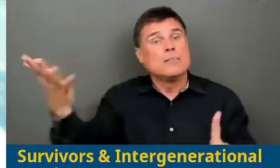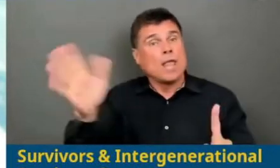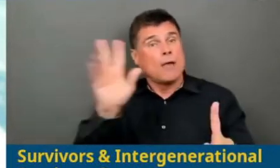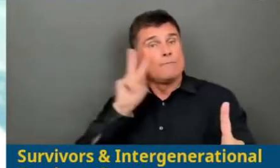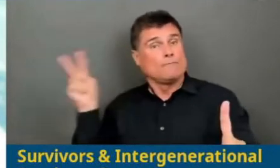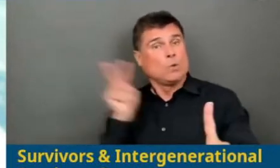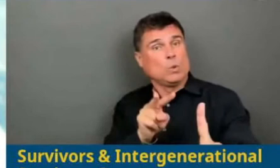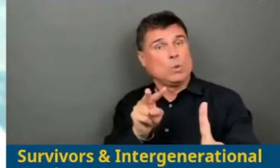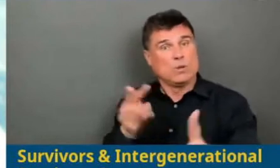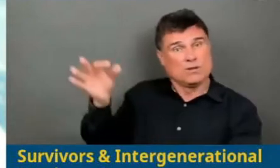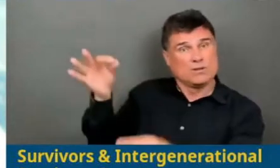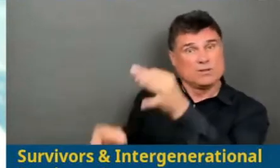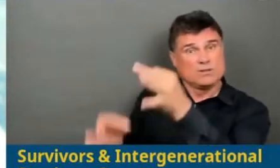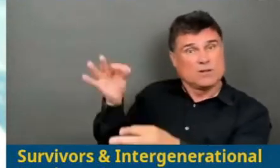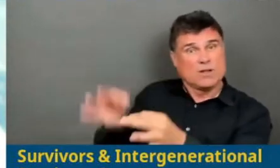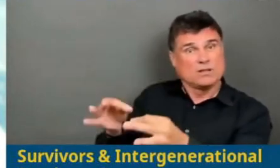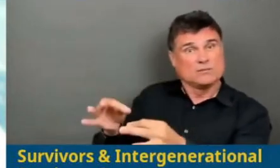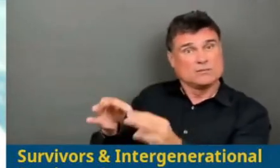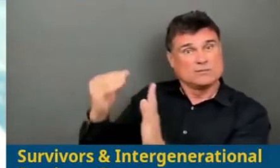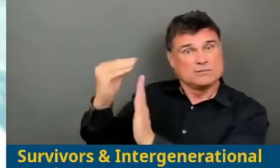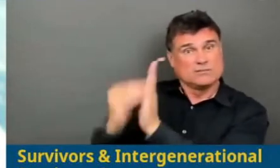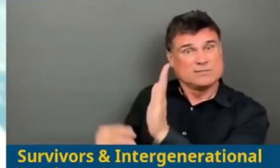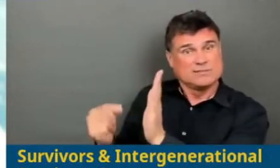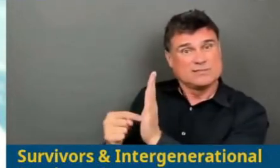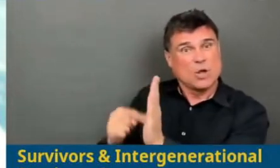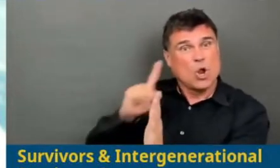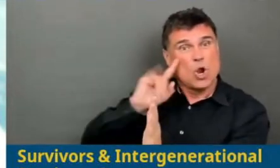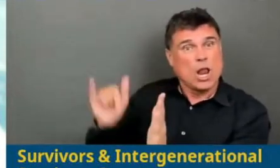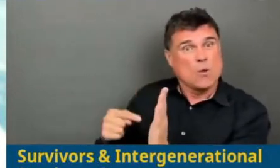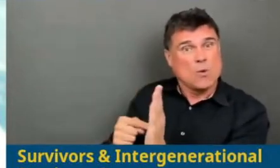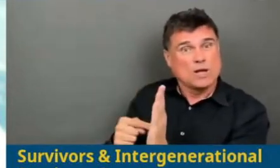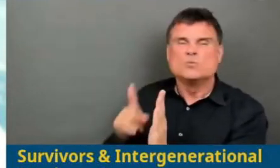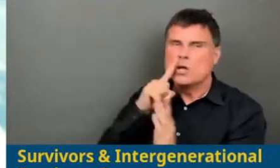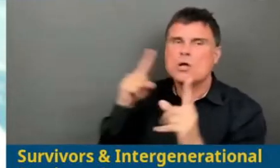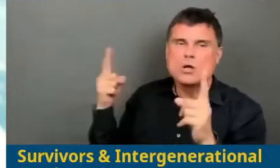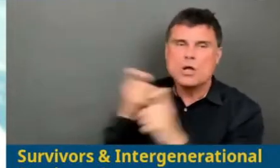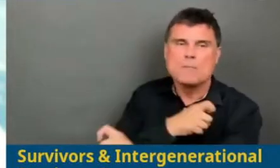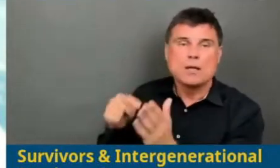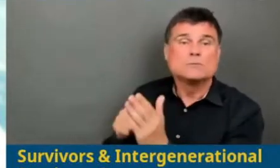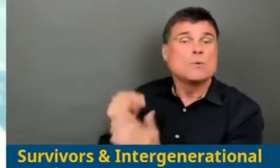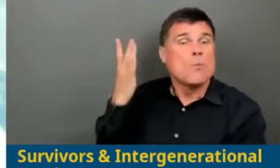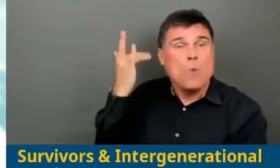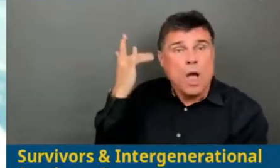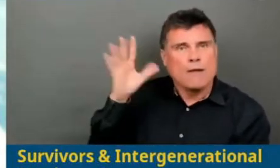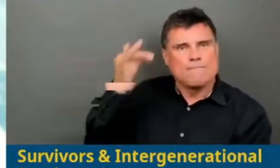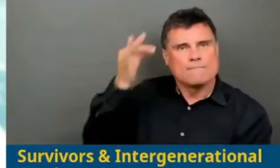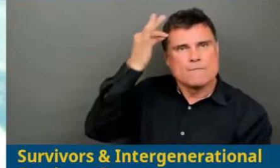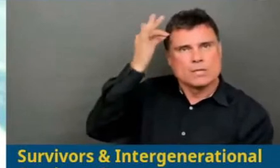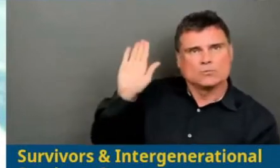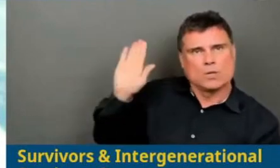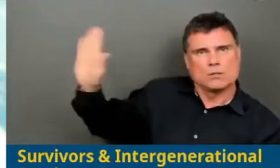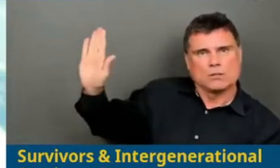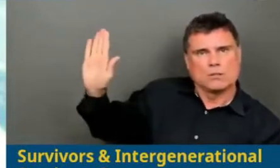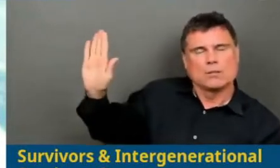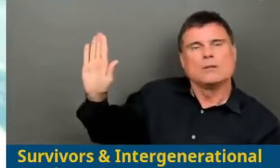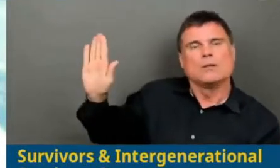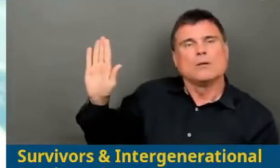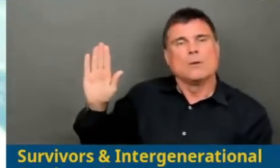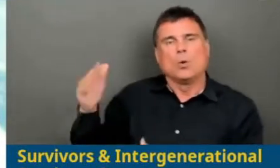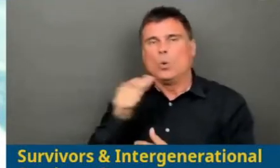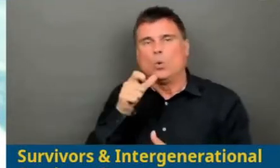response. What form that should take is complicated by the federal-provincial divide, of course, but for example, there could